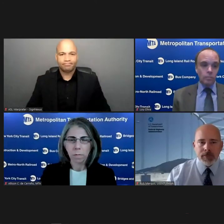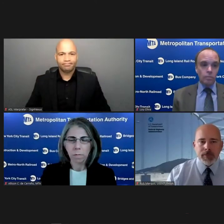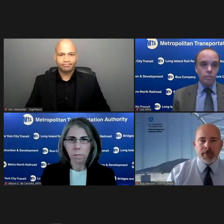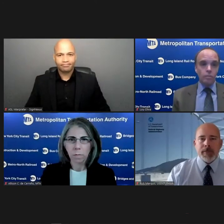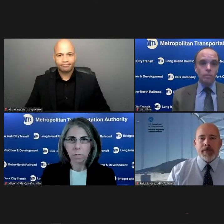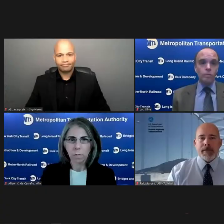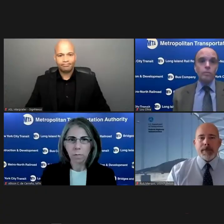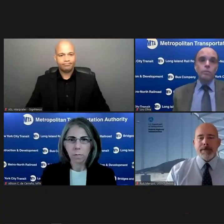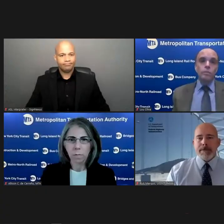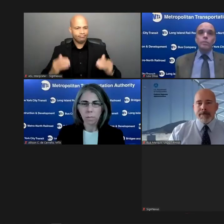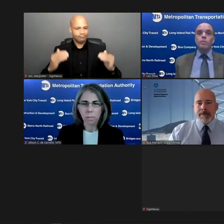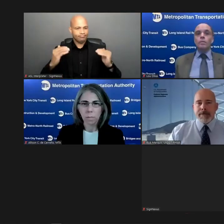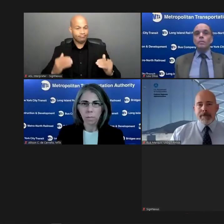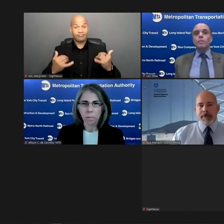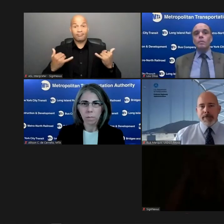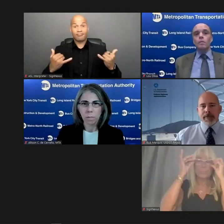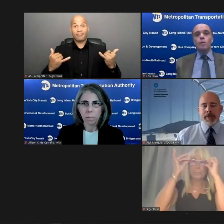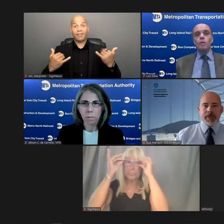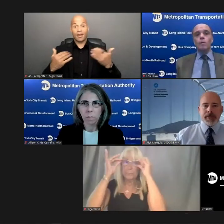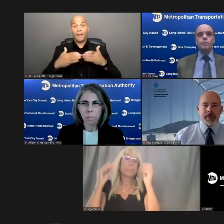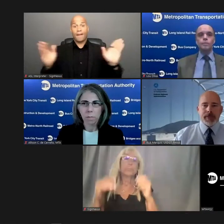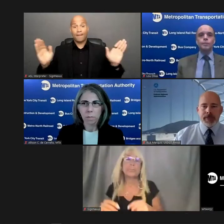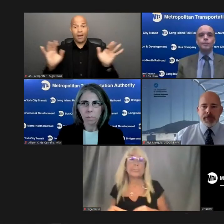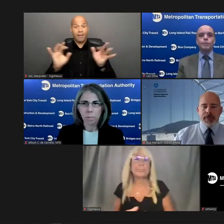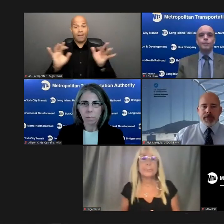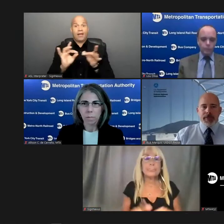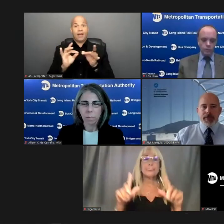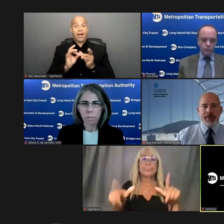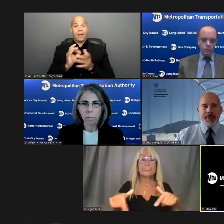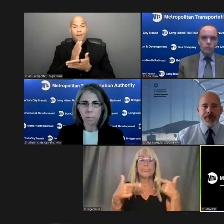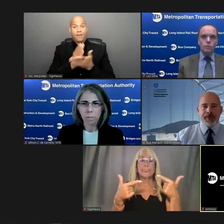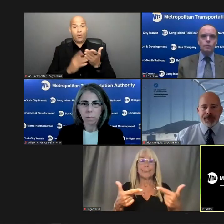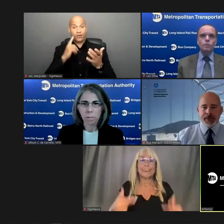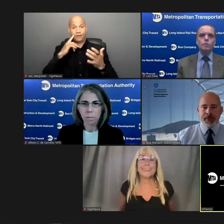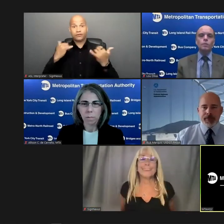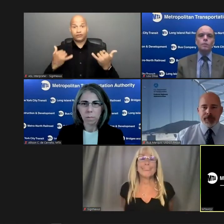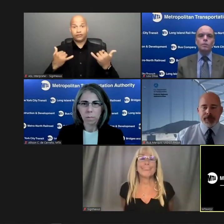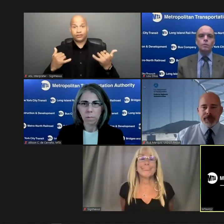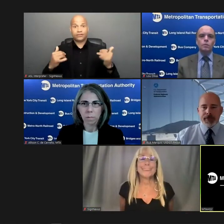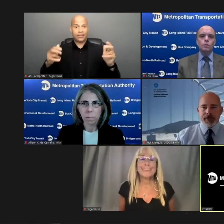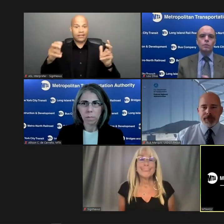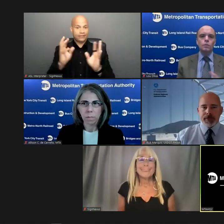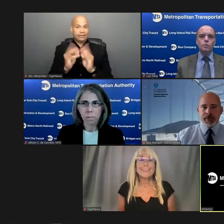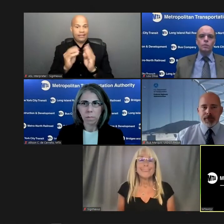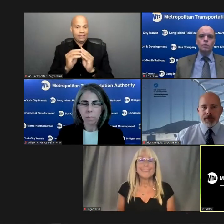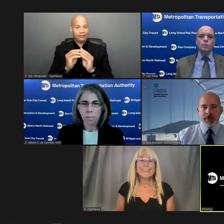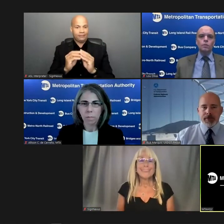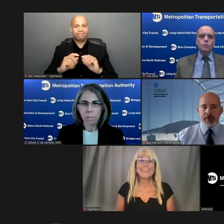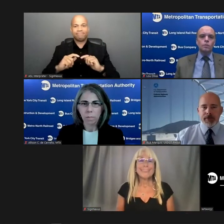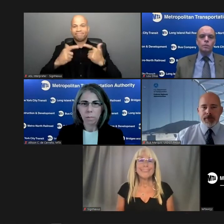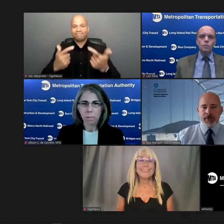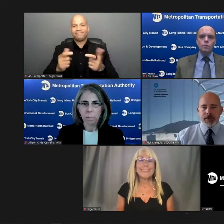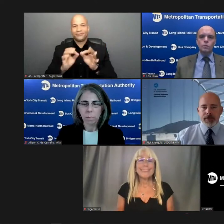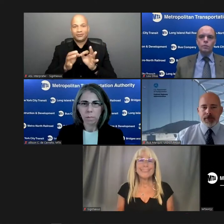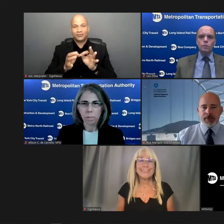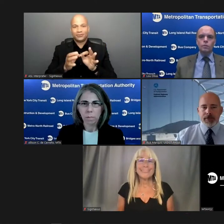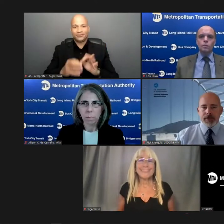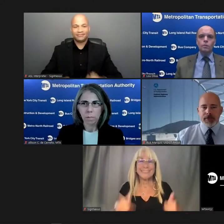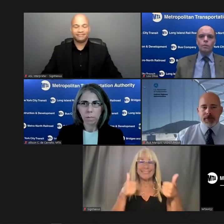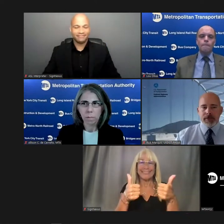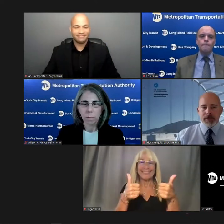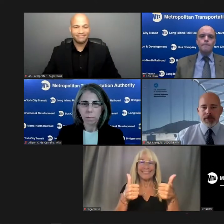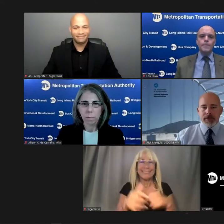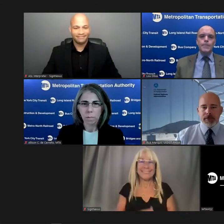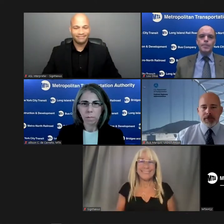we will now begin the public comment portion of today's hearing our first speaker is assembly member Deborah